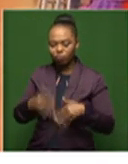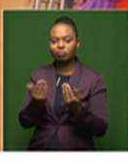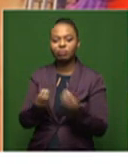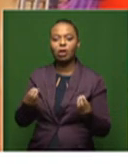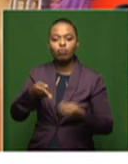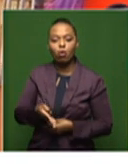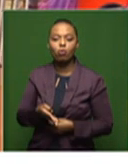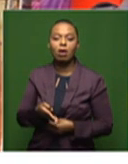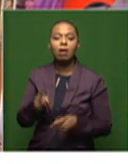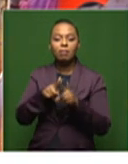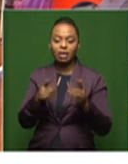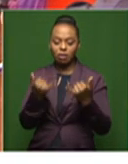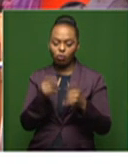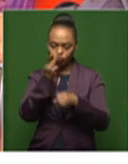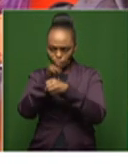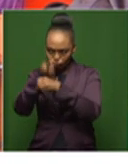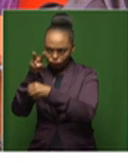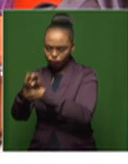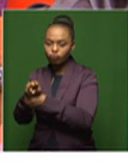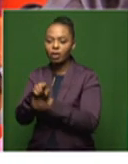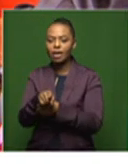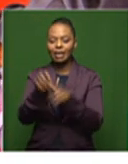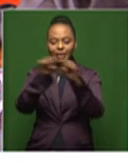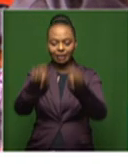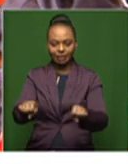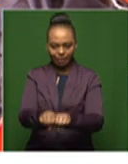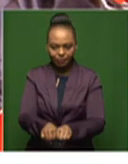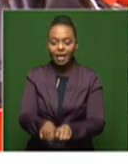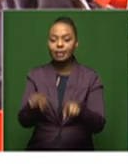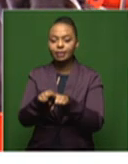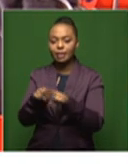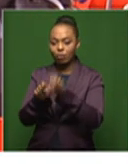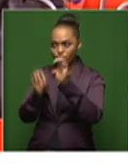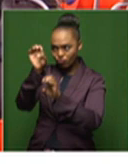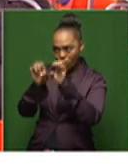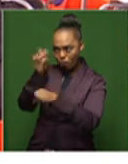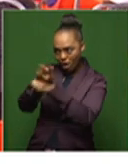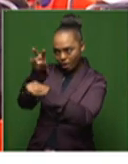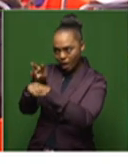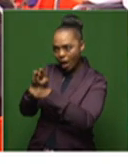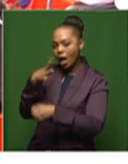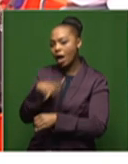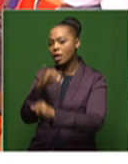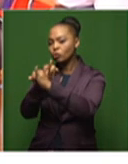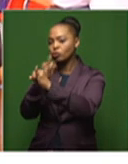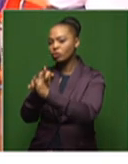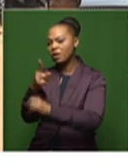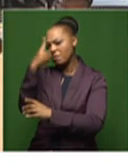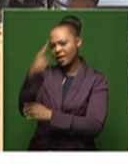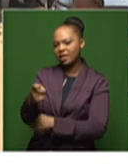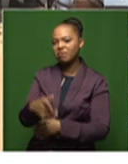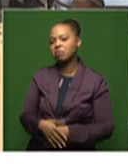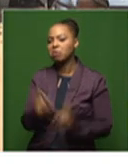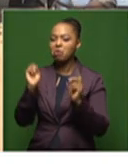institution. But we are monitoring the system, I can assure you. We are also monitoring those institutions that we already believe are